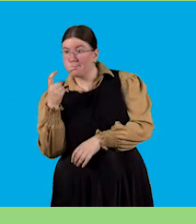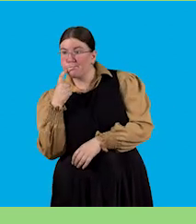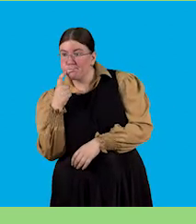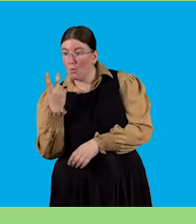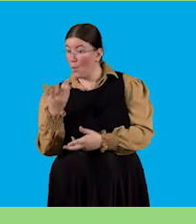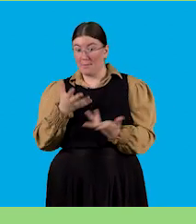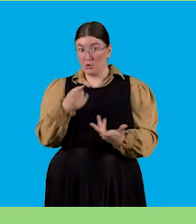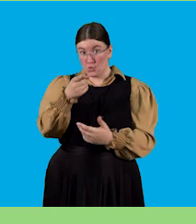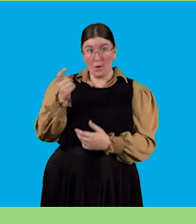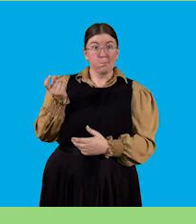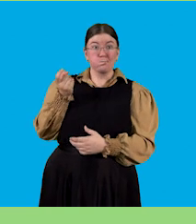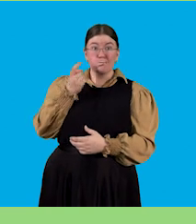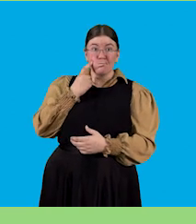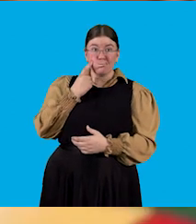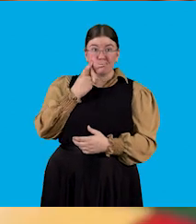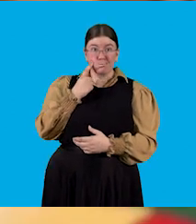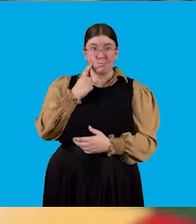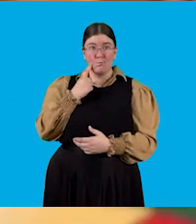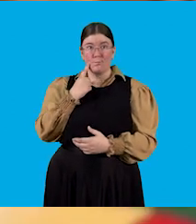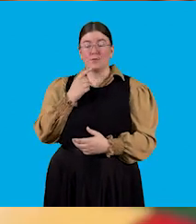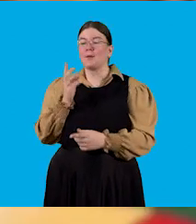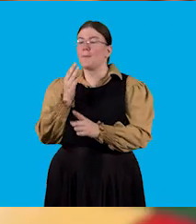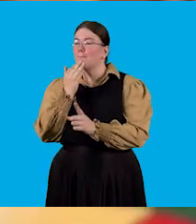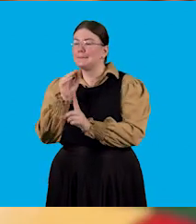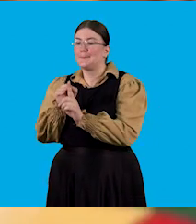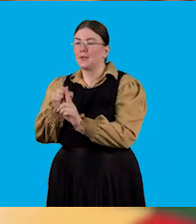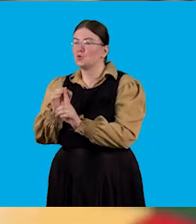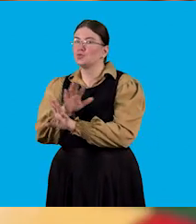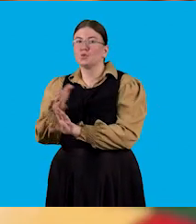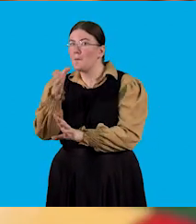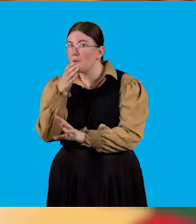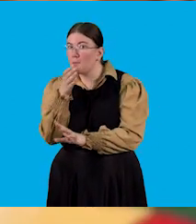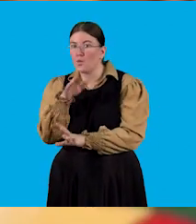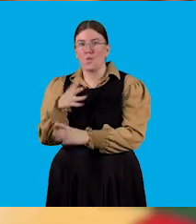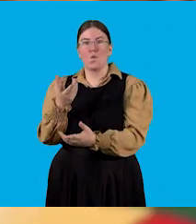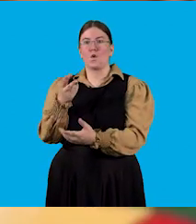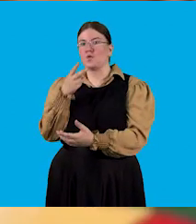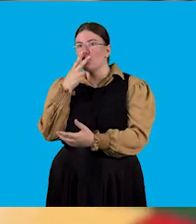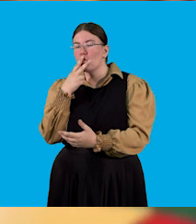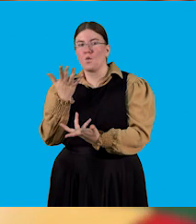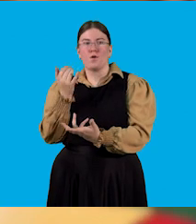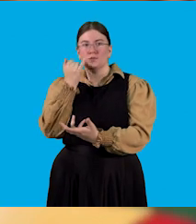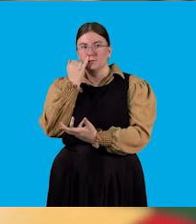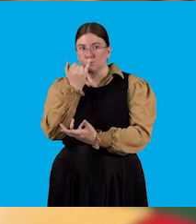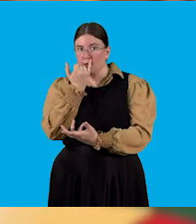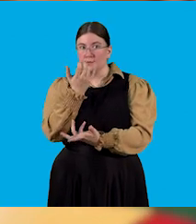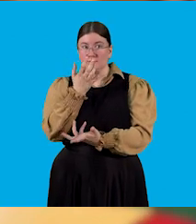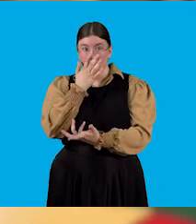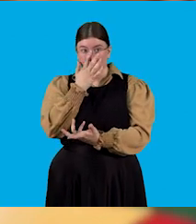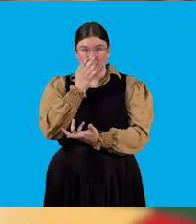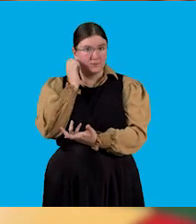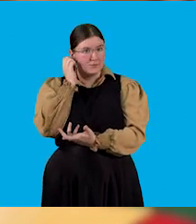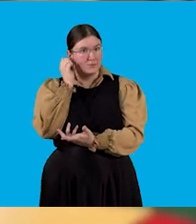that if you see or know of someone who is expecting a child or a baby, you remind them not to drink or